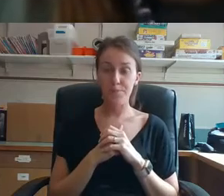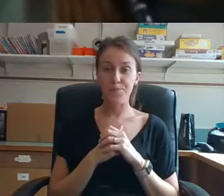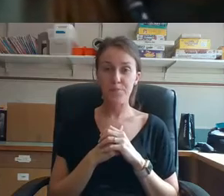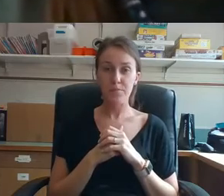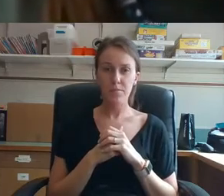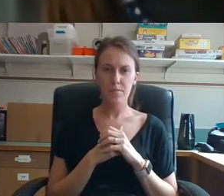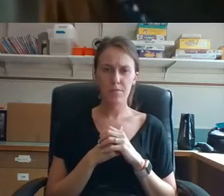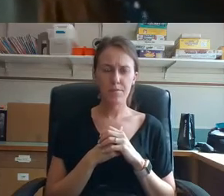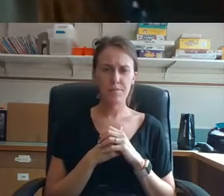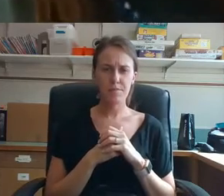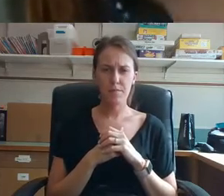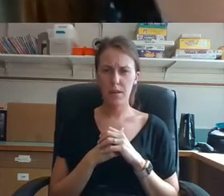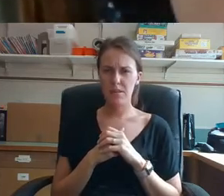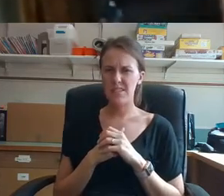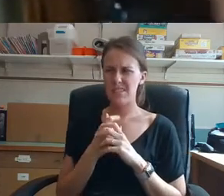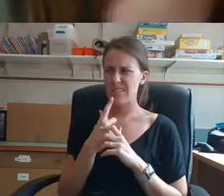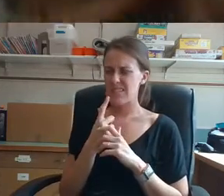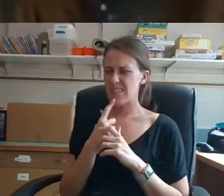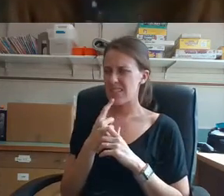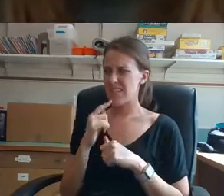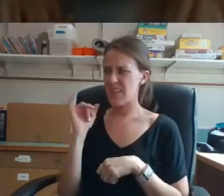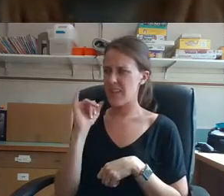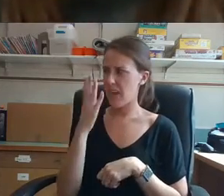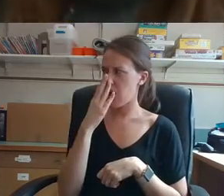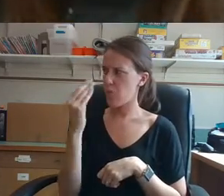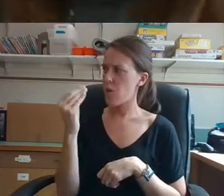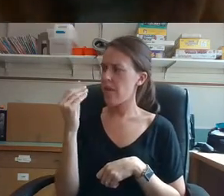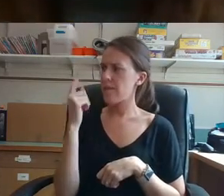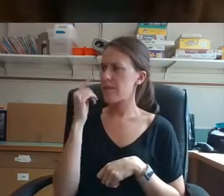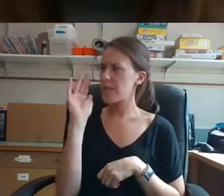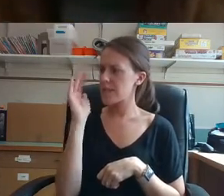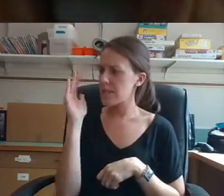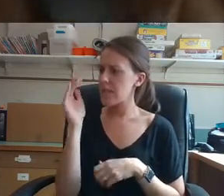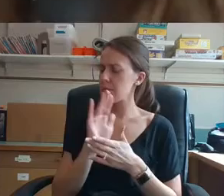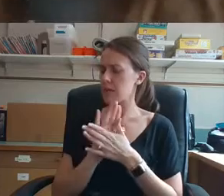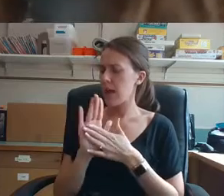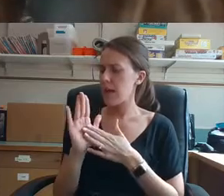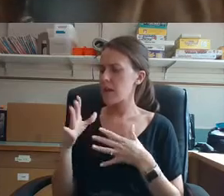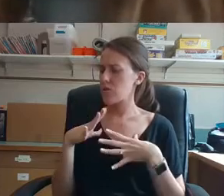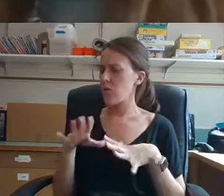Oh, it seems like such a friendly wolf. Mother surely won't want me to be rude.